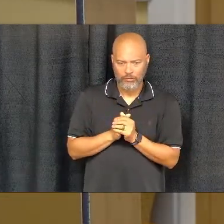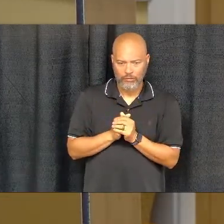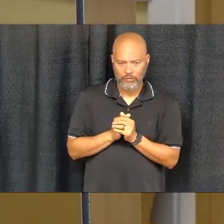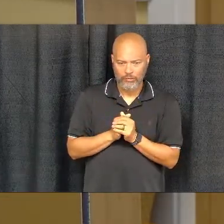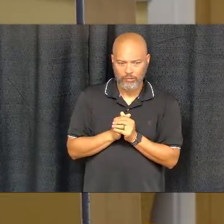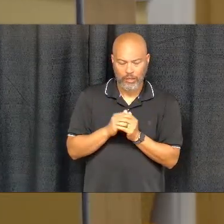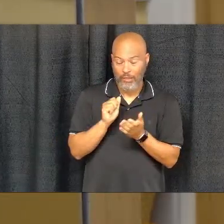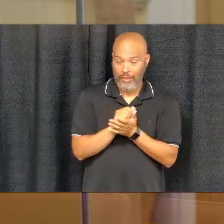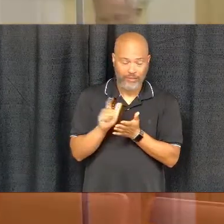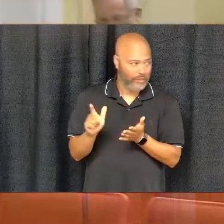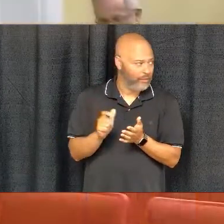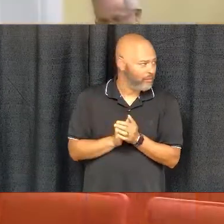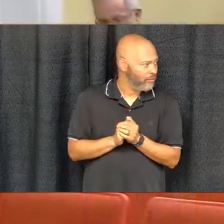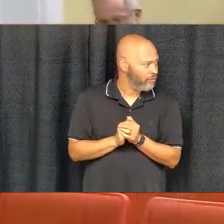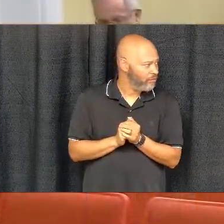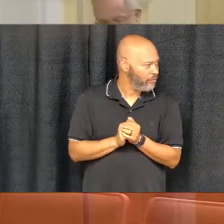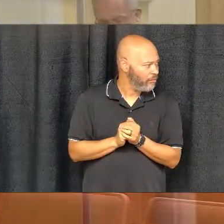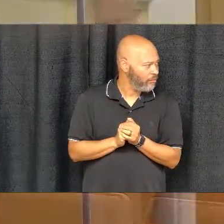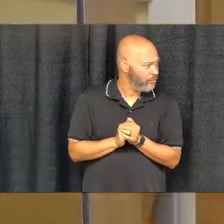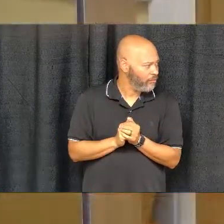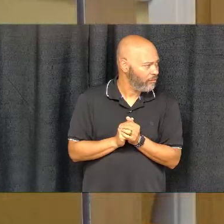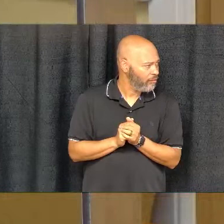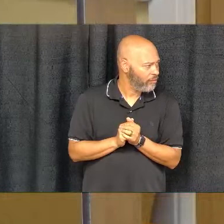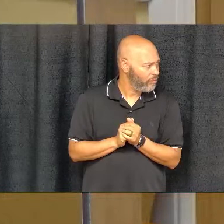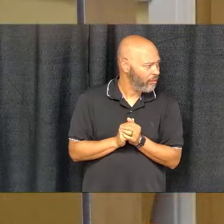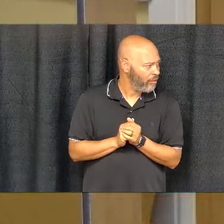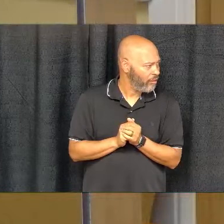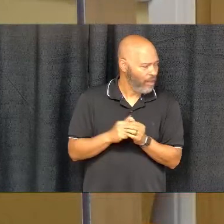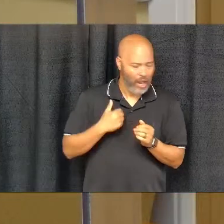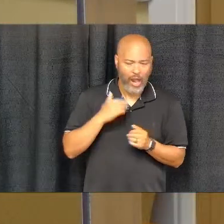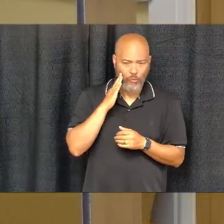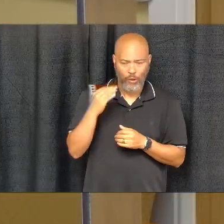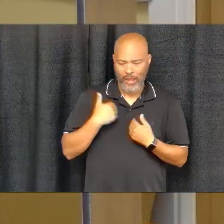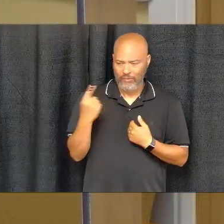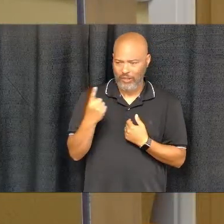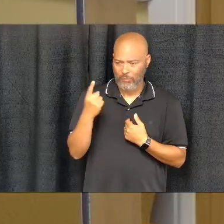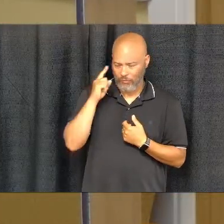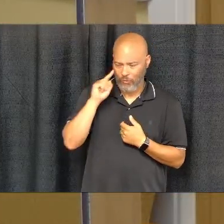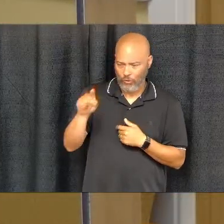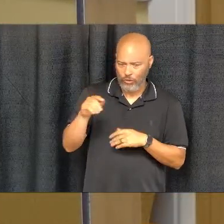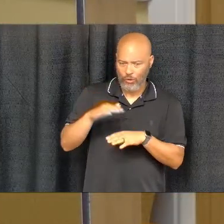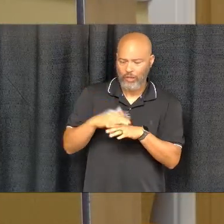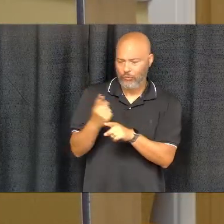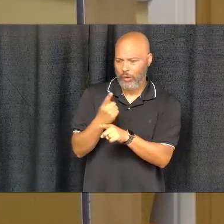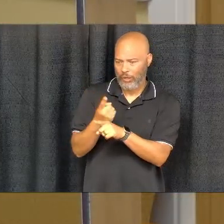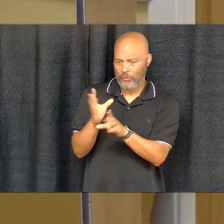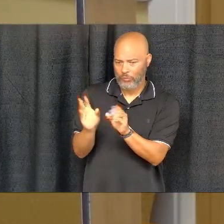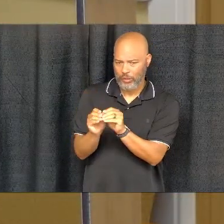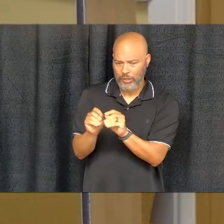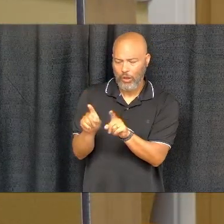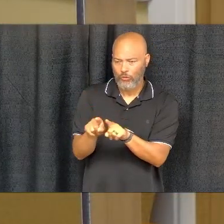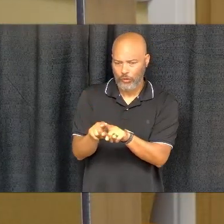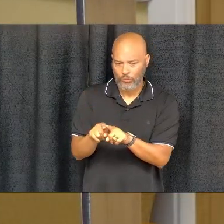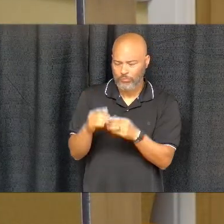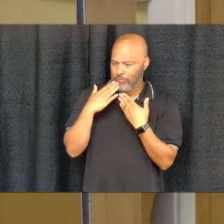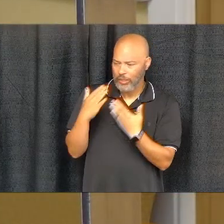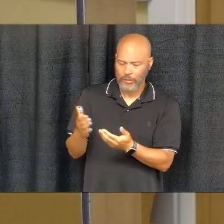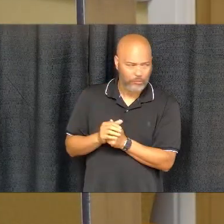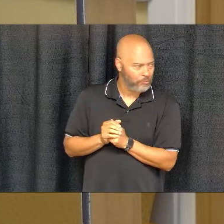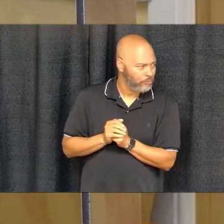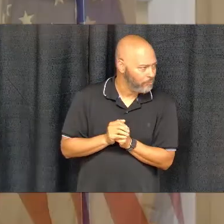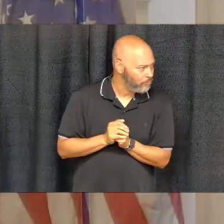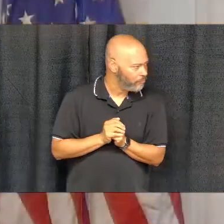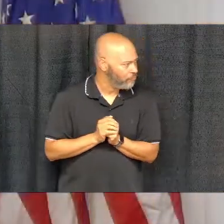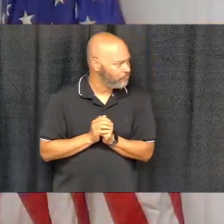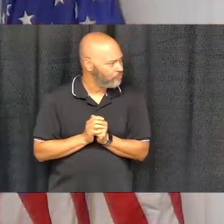And that's it. And then I will have something for you at the regular session also. Thank you.